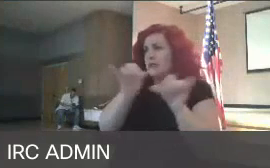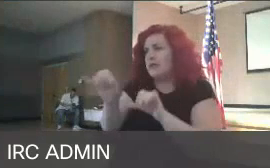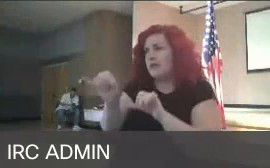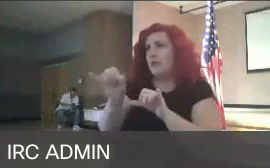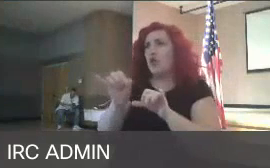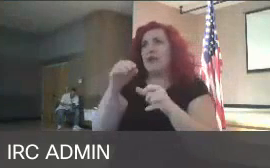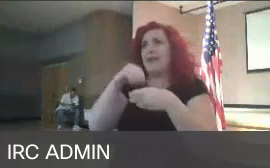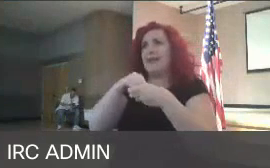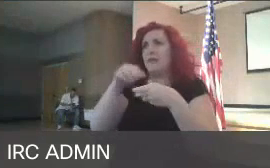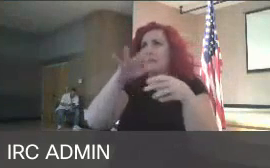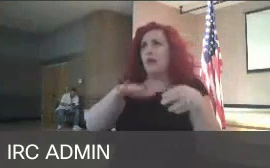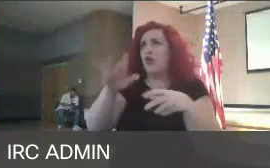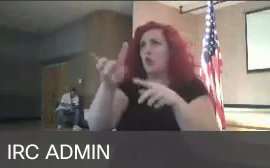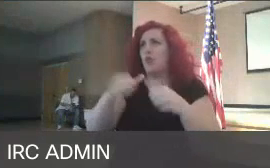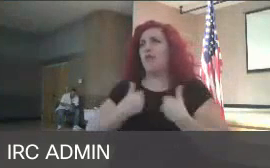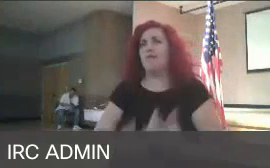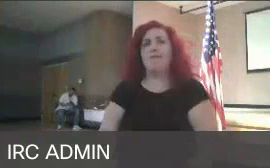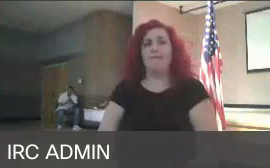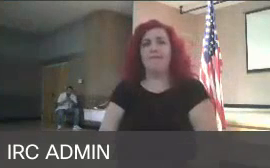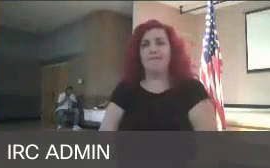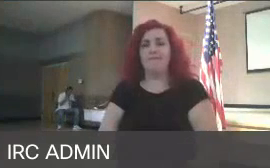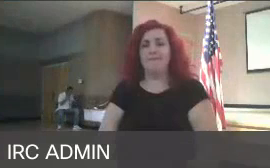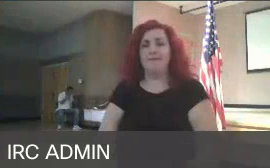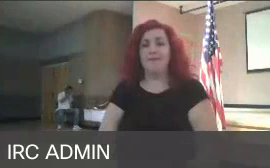neighbor and in your neighborhood.